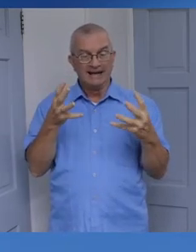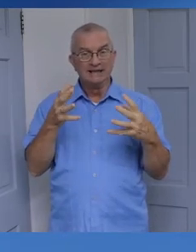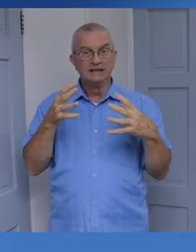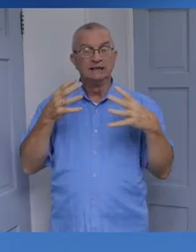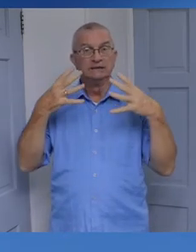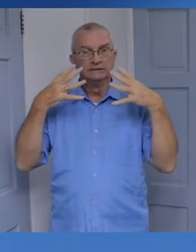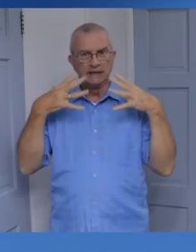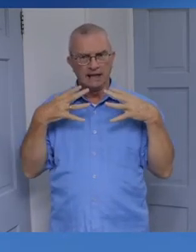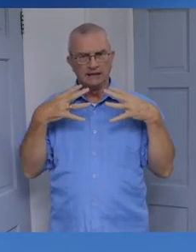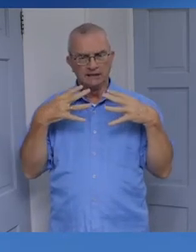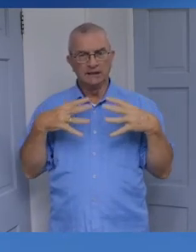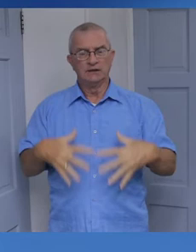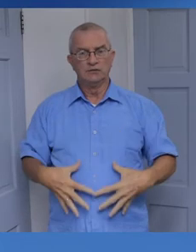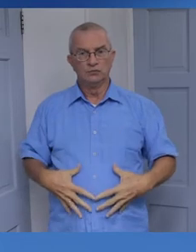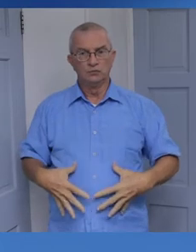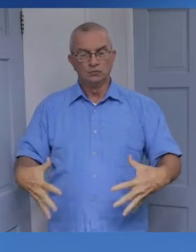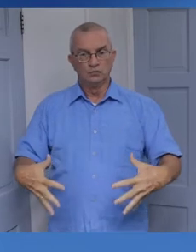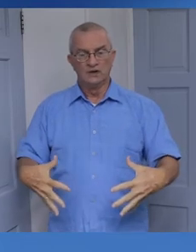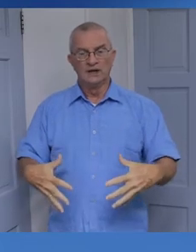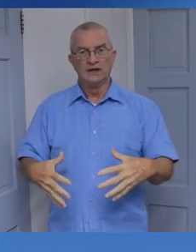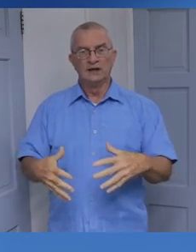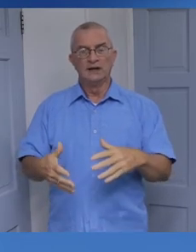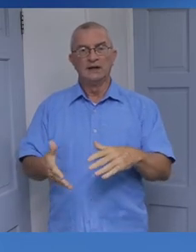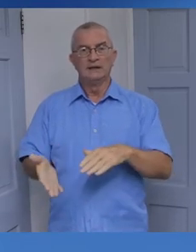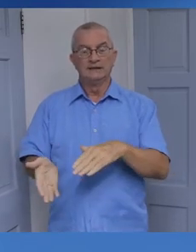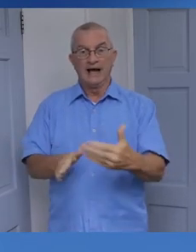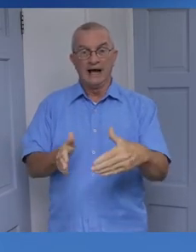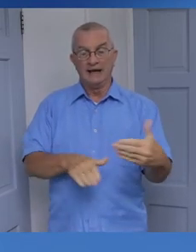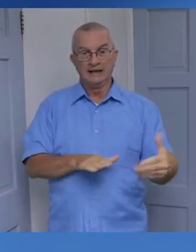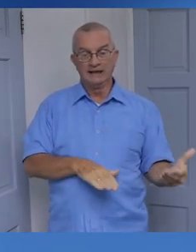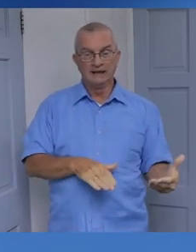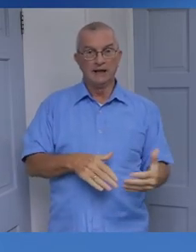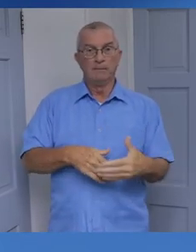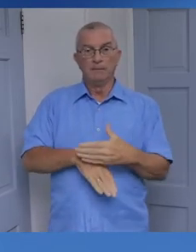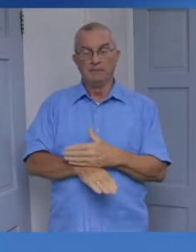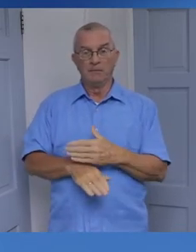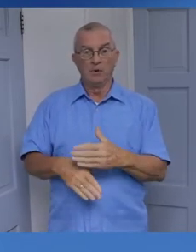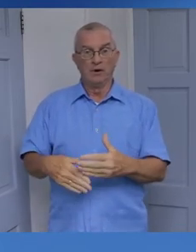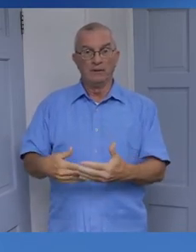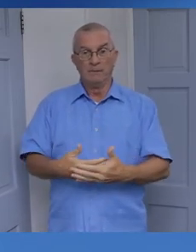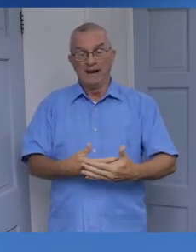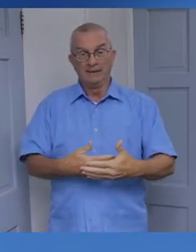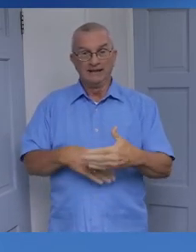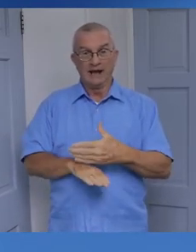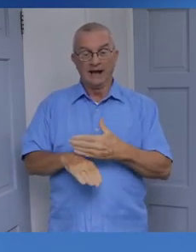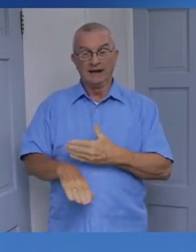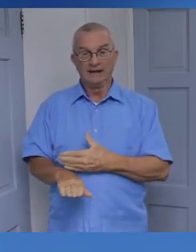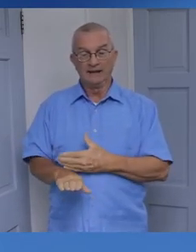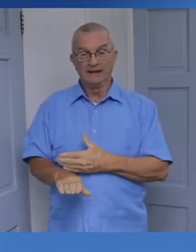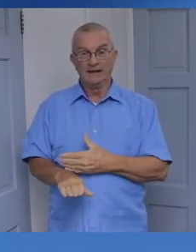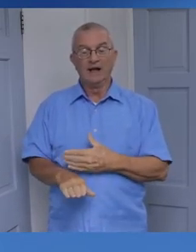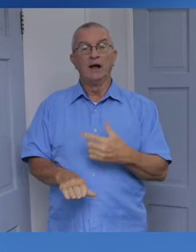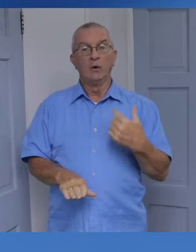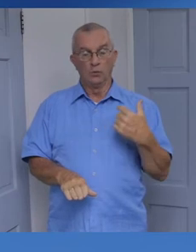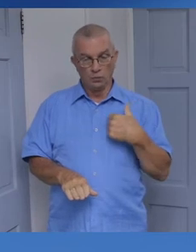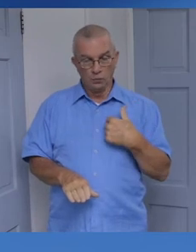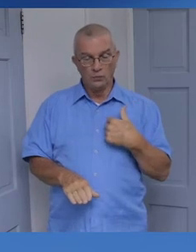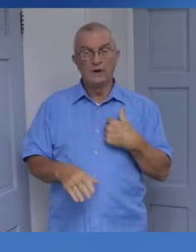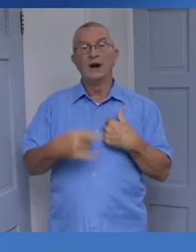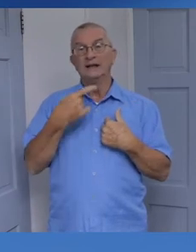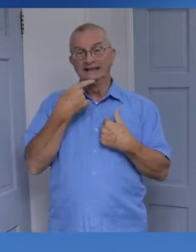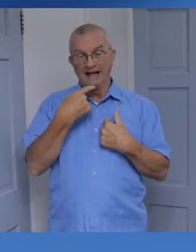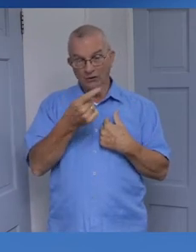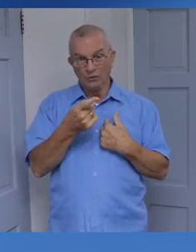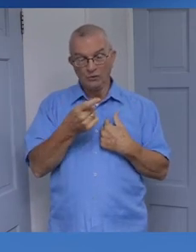infant morbidity and mortality. So let me take this opportunity to call upon all